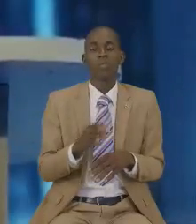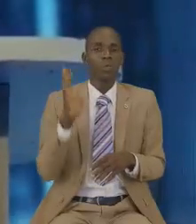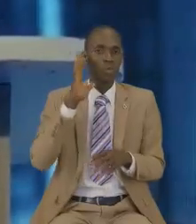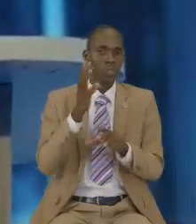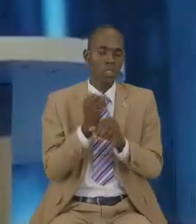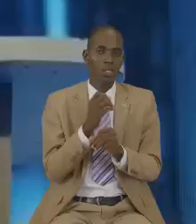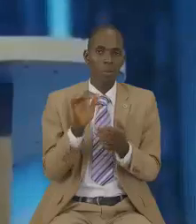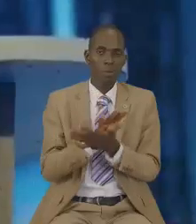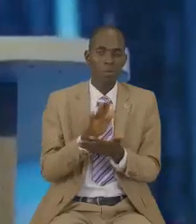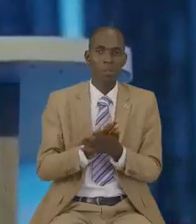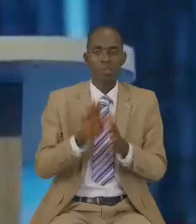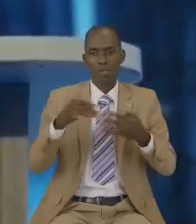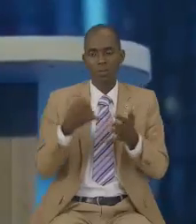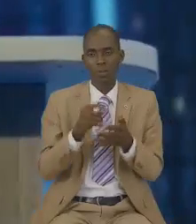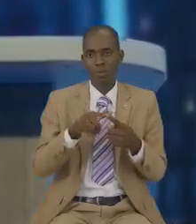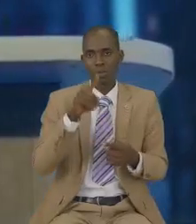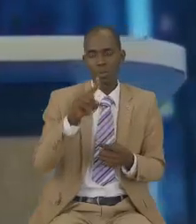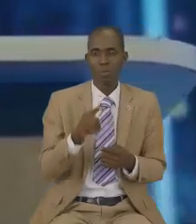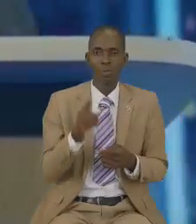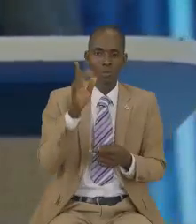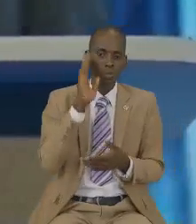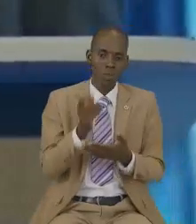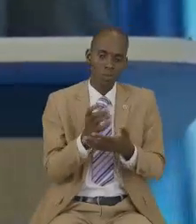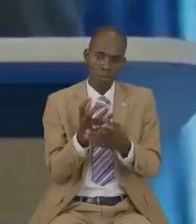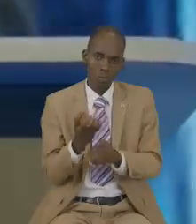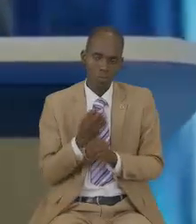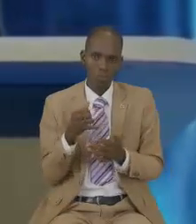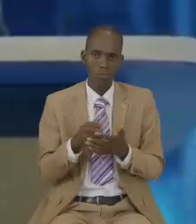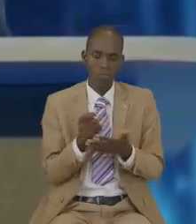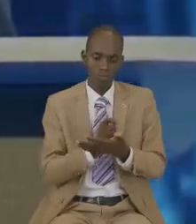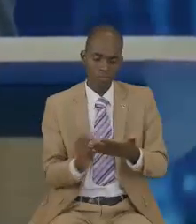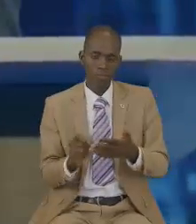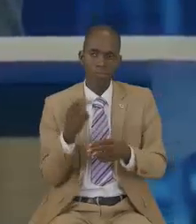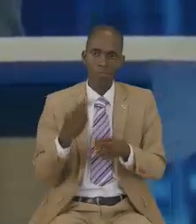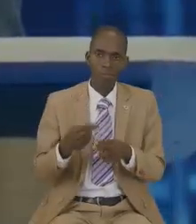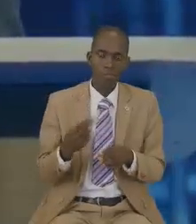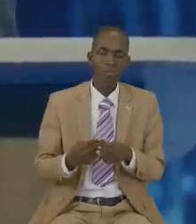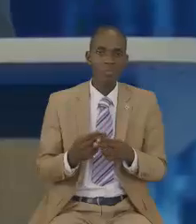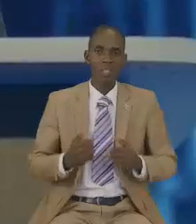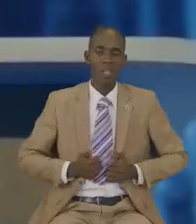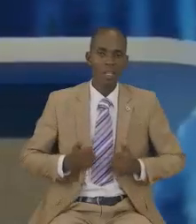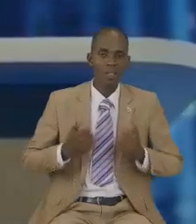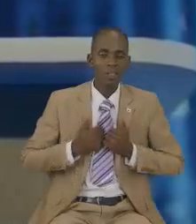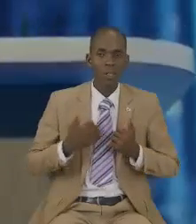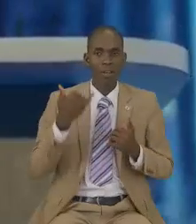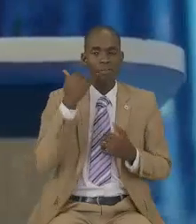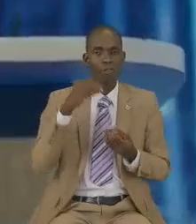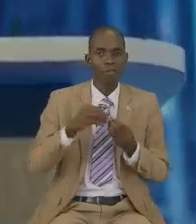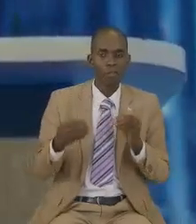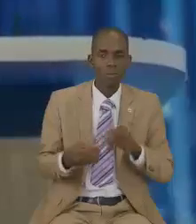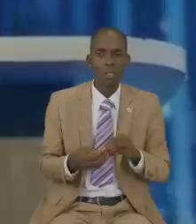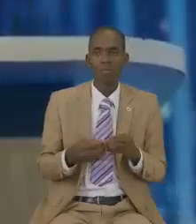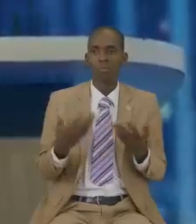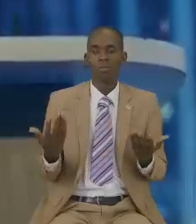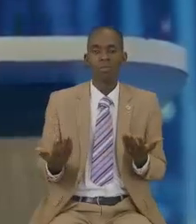And online, everywhere, the same thing. Let's get those names registered to see what the Lord